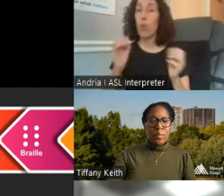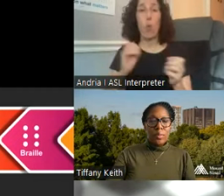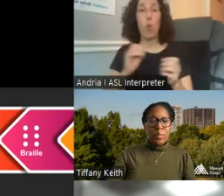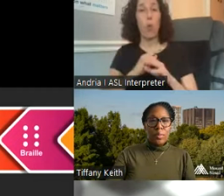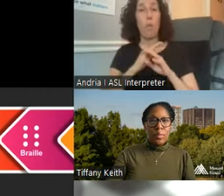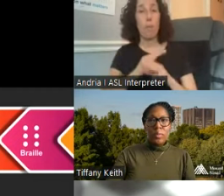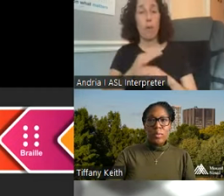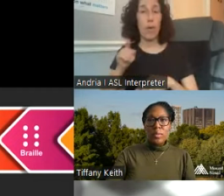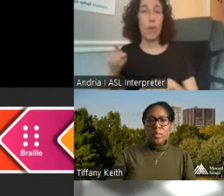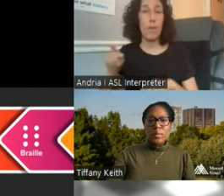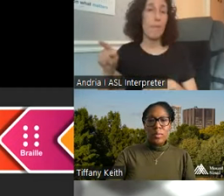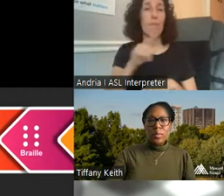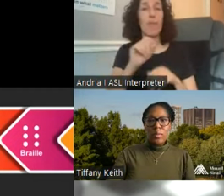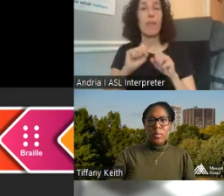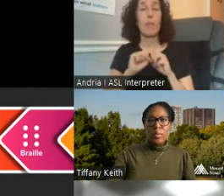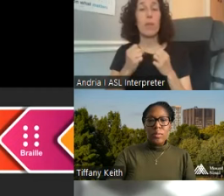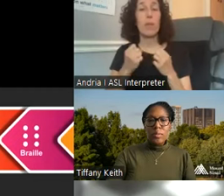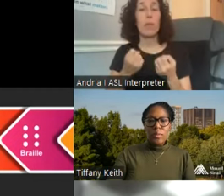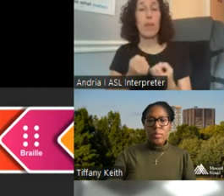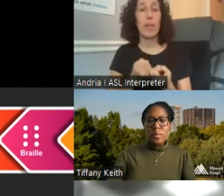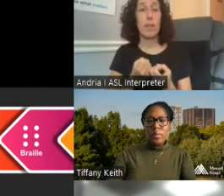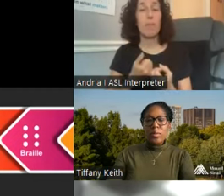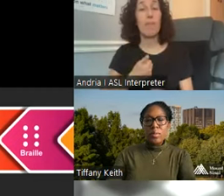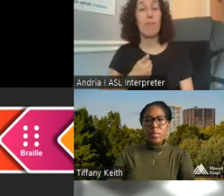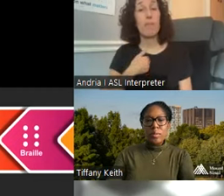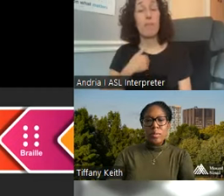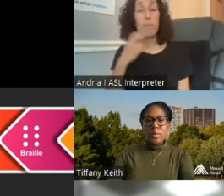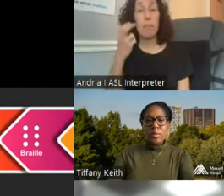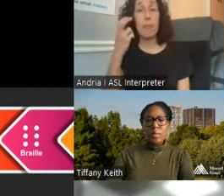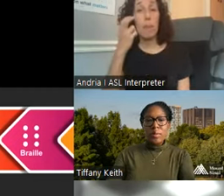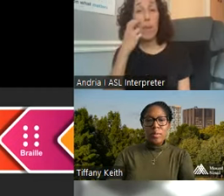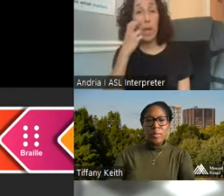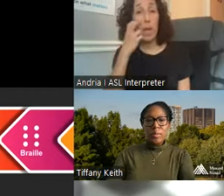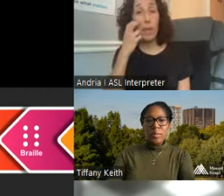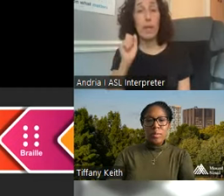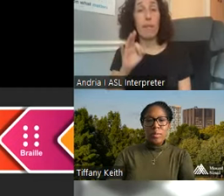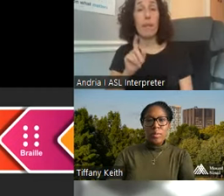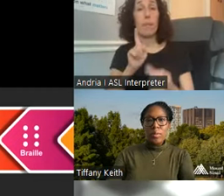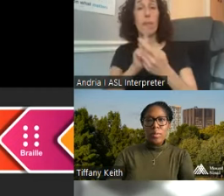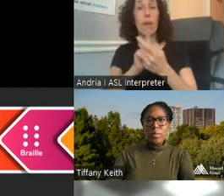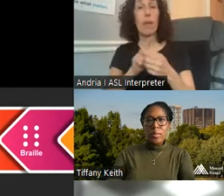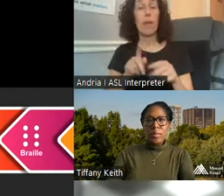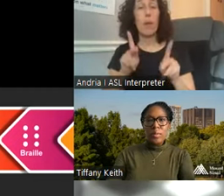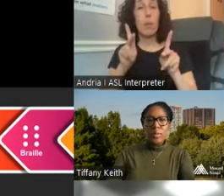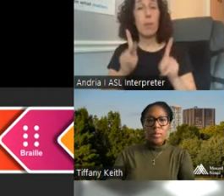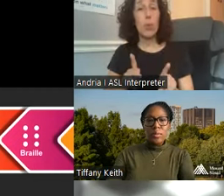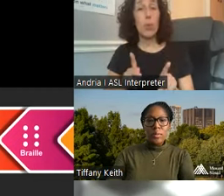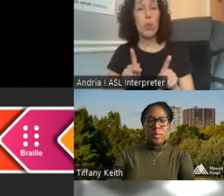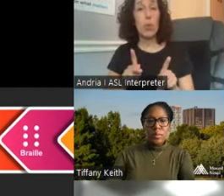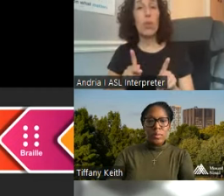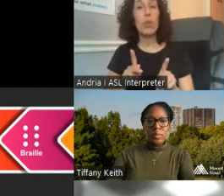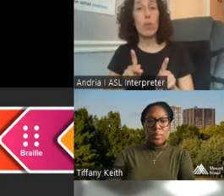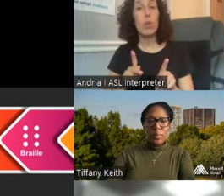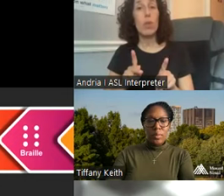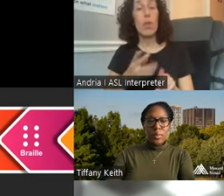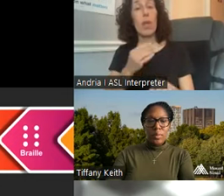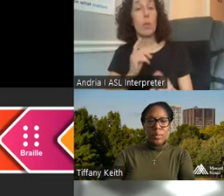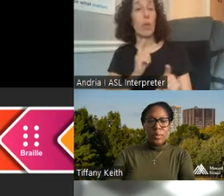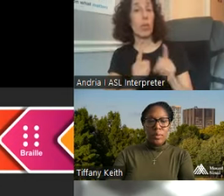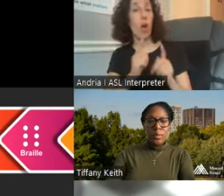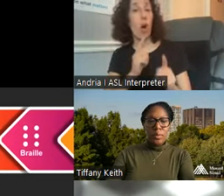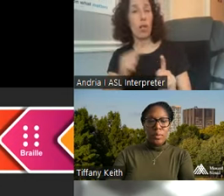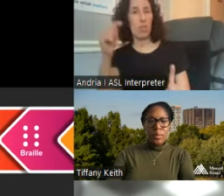time as a blind guy who saw disability this way, they would come to that conversation with the assumption that